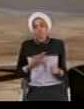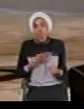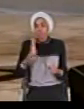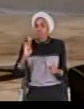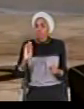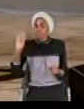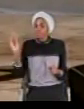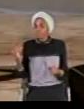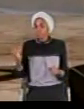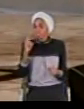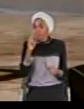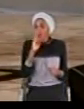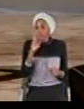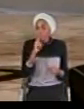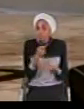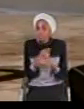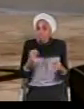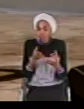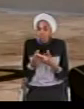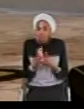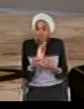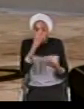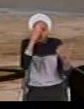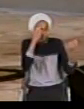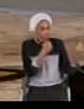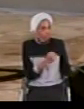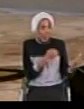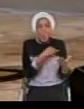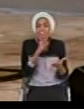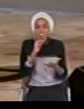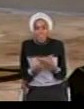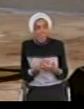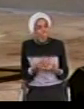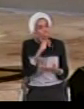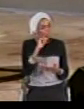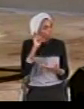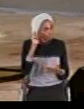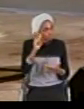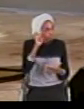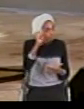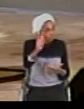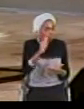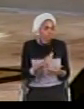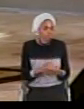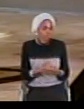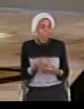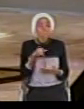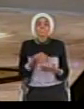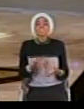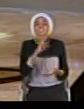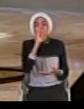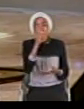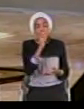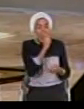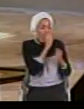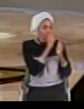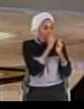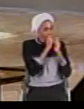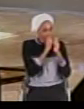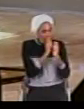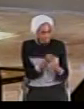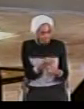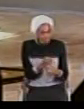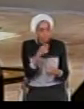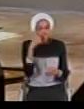you saved through faith, and that not of yourselves, it is